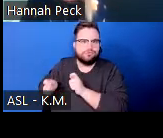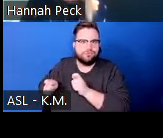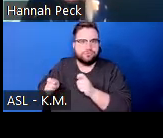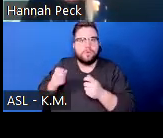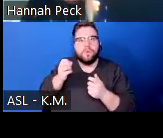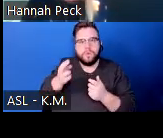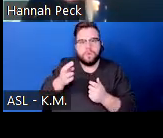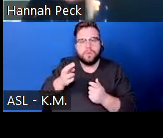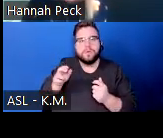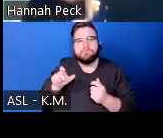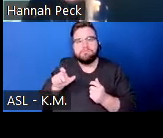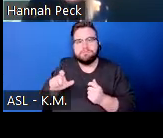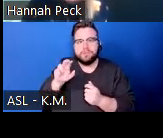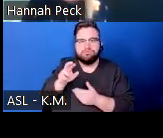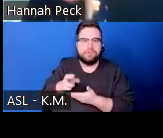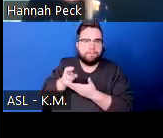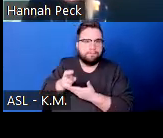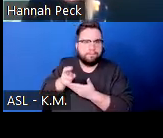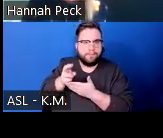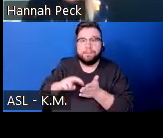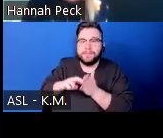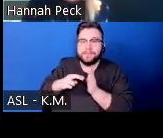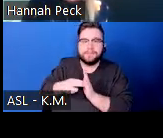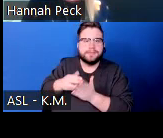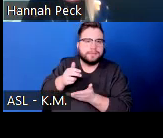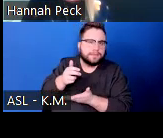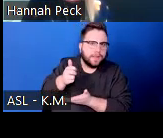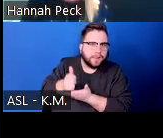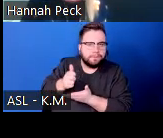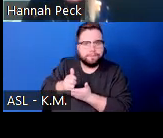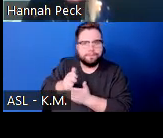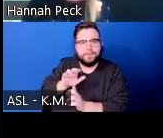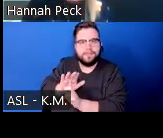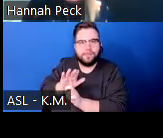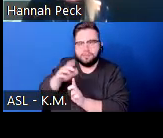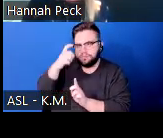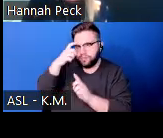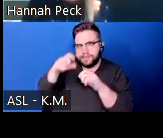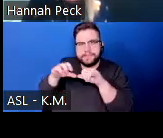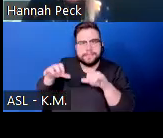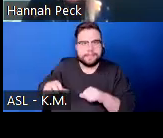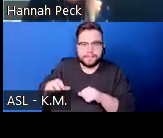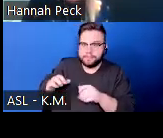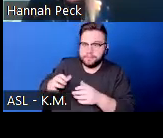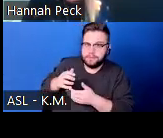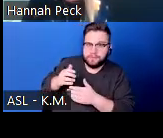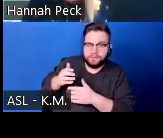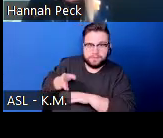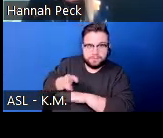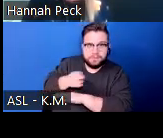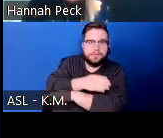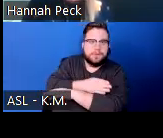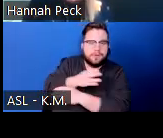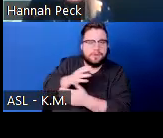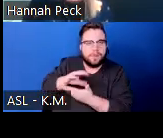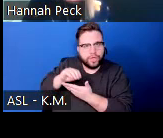this context, that means working on the neurological system to make changes to better tolerate the stimuli or learn the skills